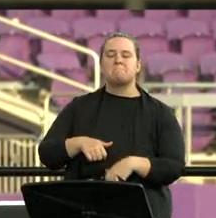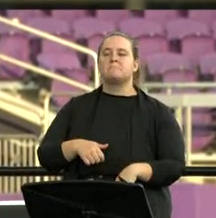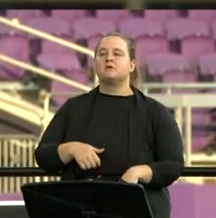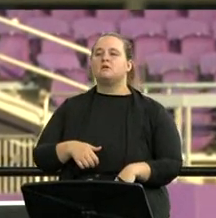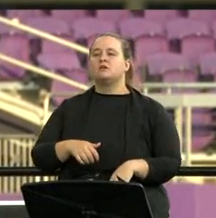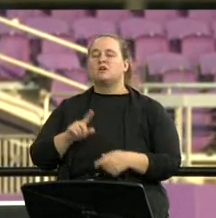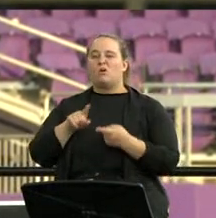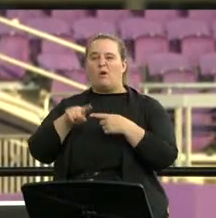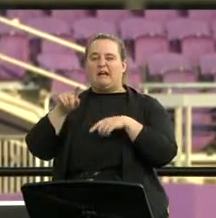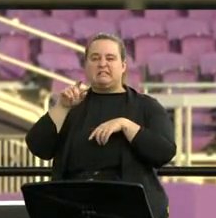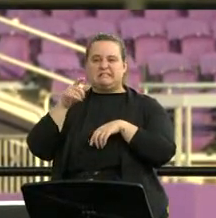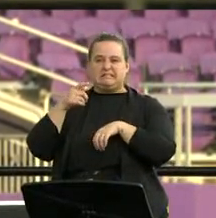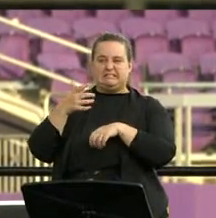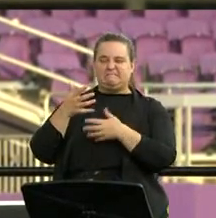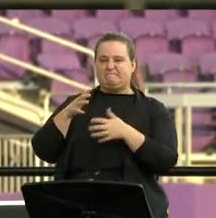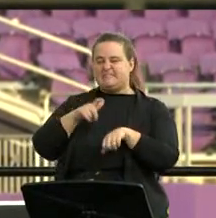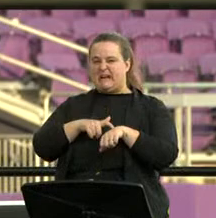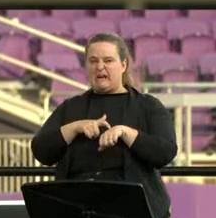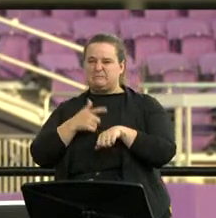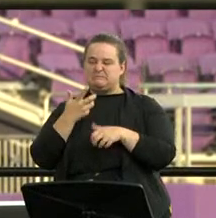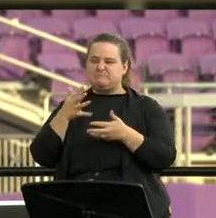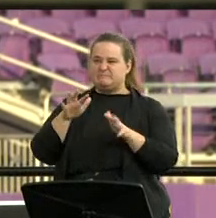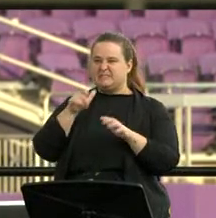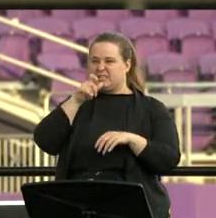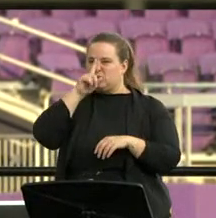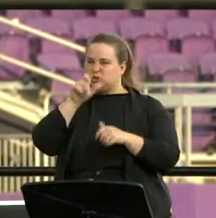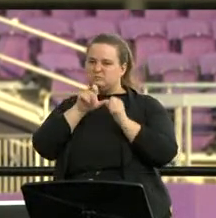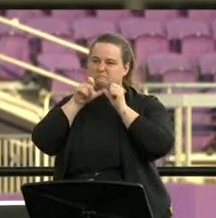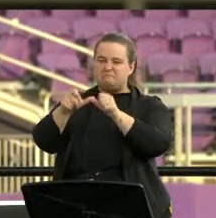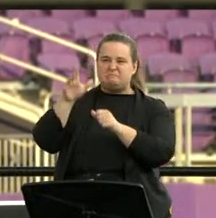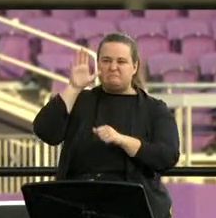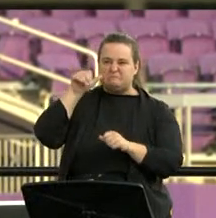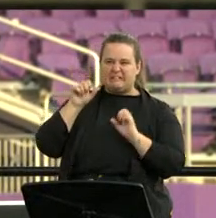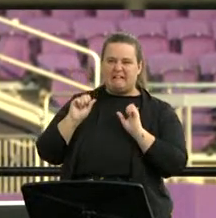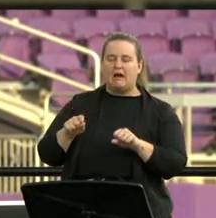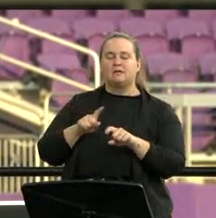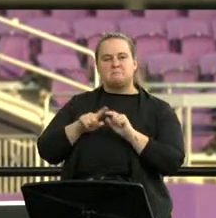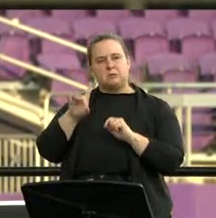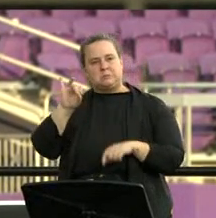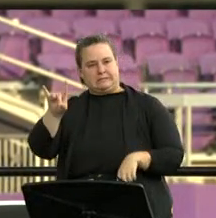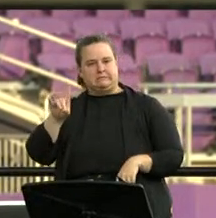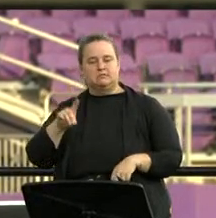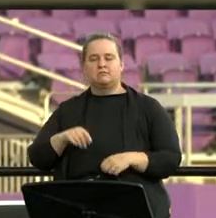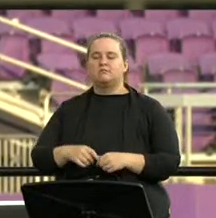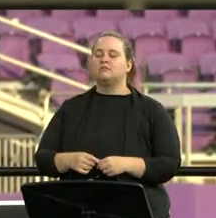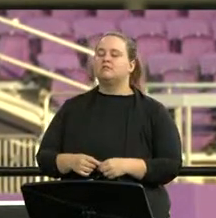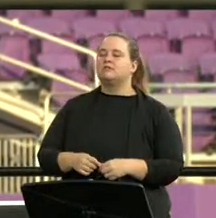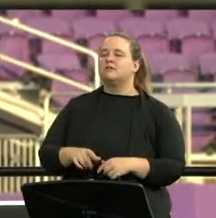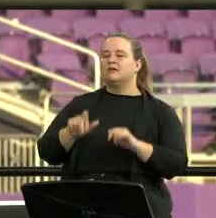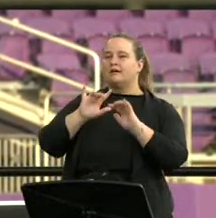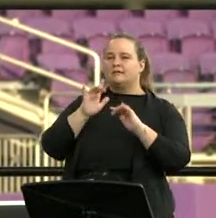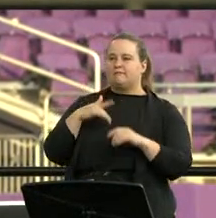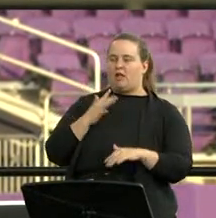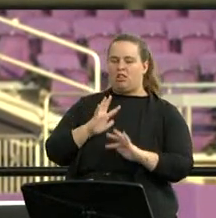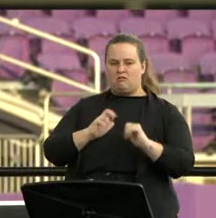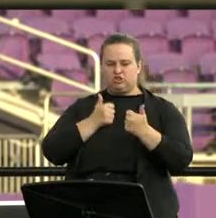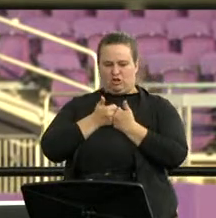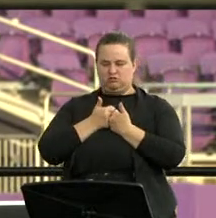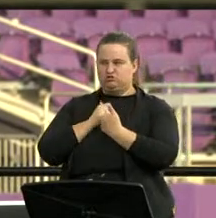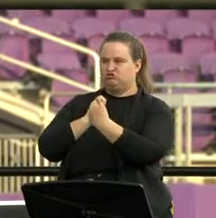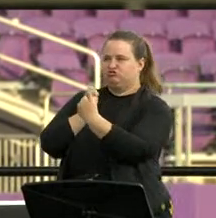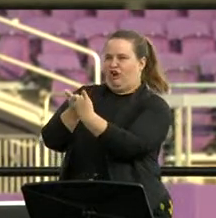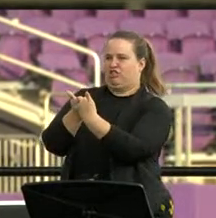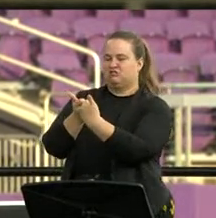persevered when you weren't sure you could keep it going. And you've challenged yourselves and each other to do better.